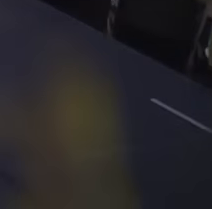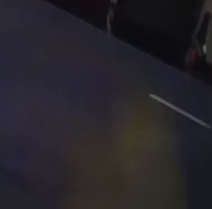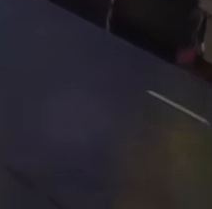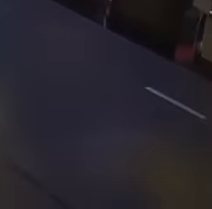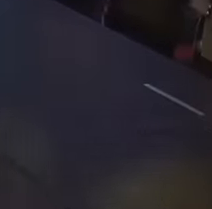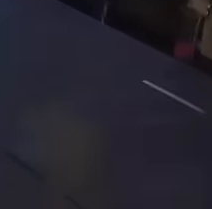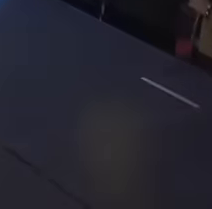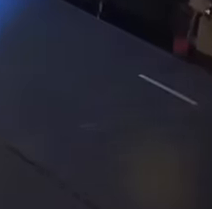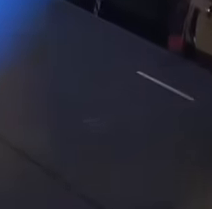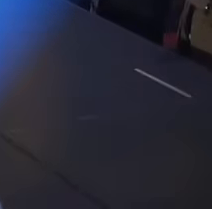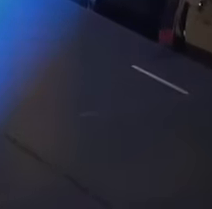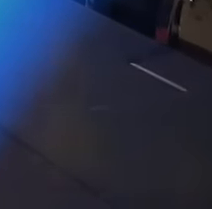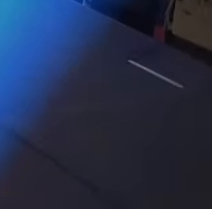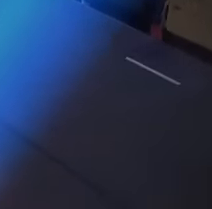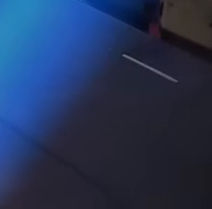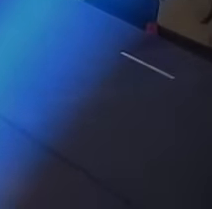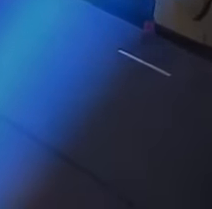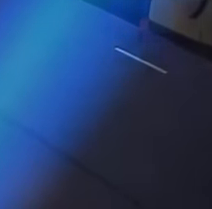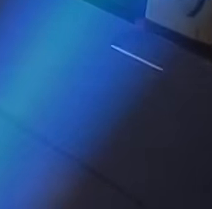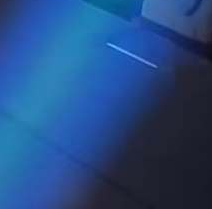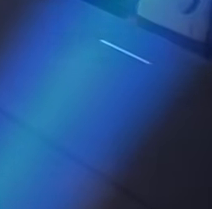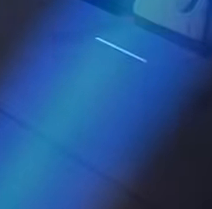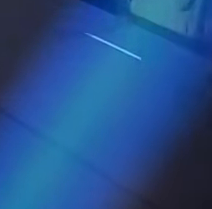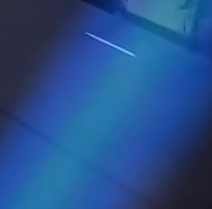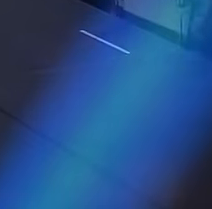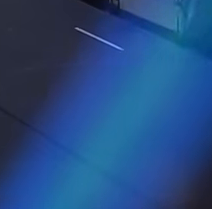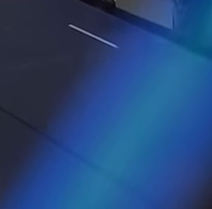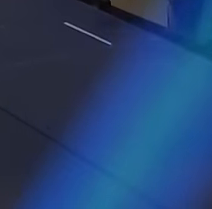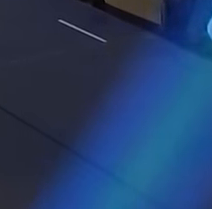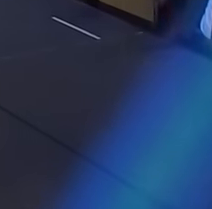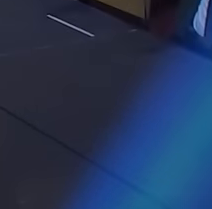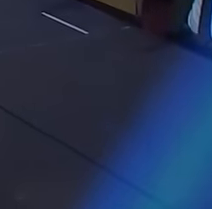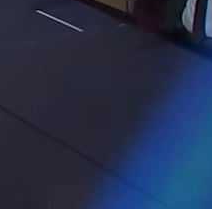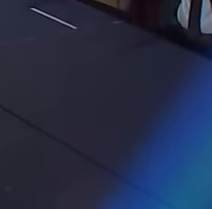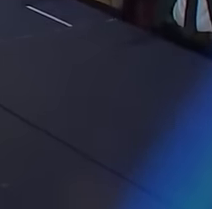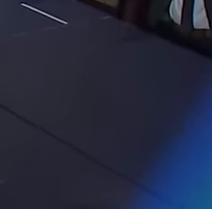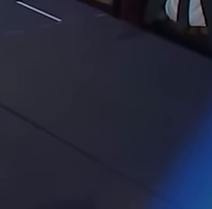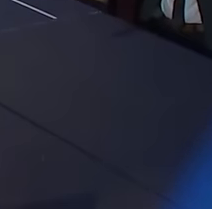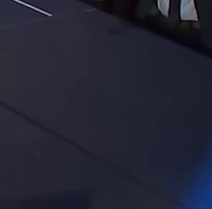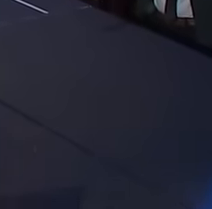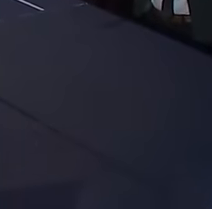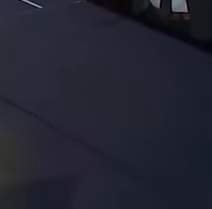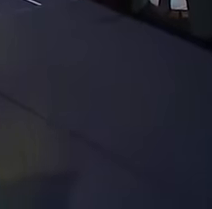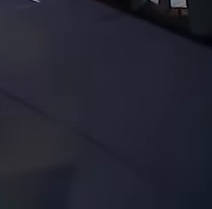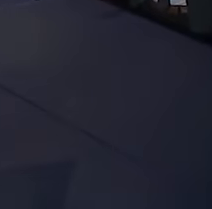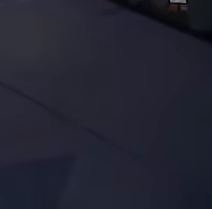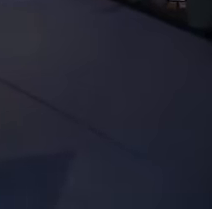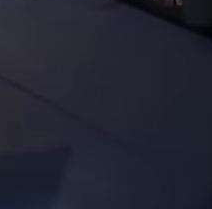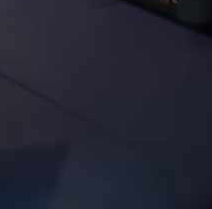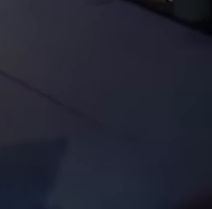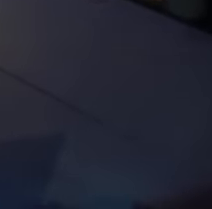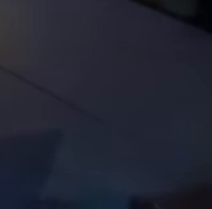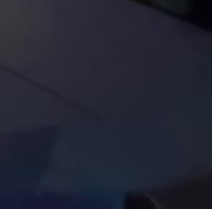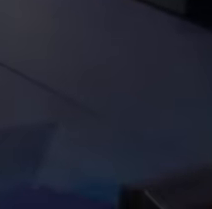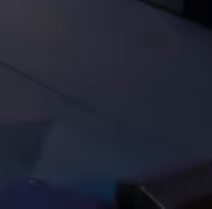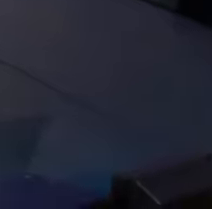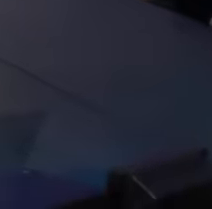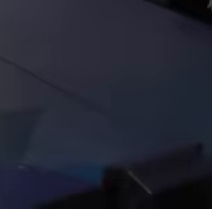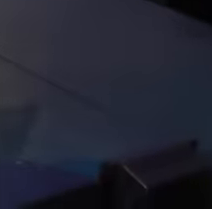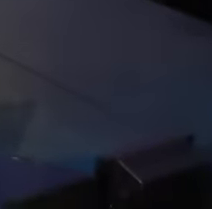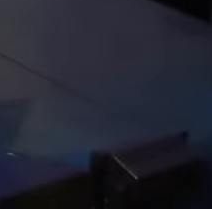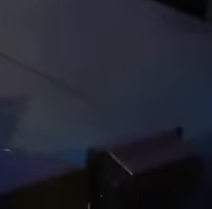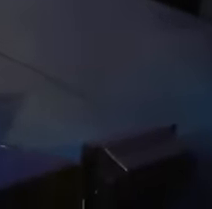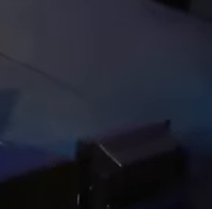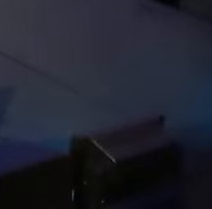I thank You for loving me. I thank You for bringing